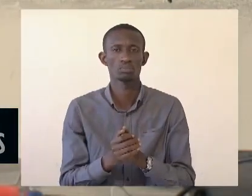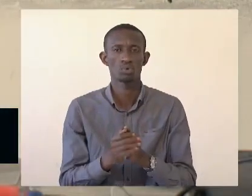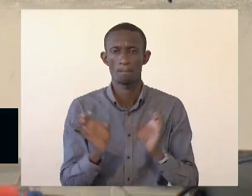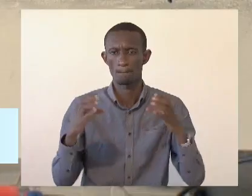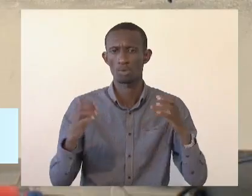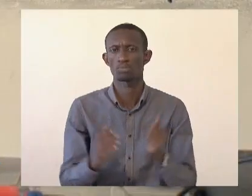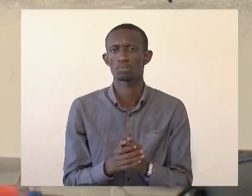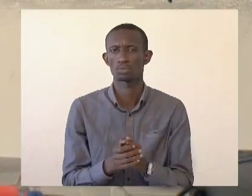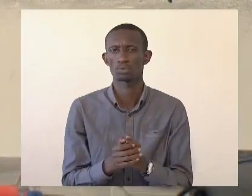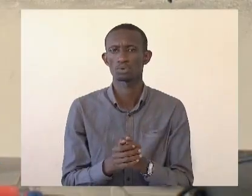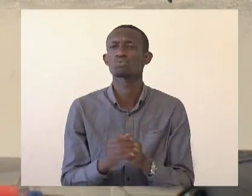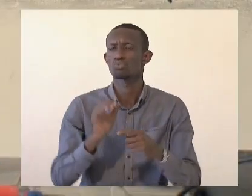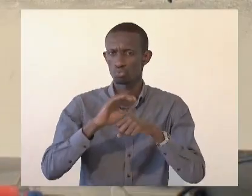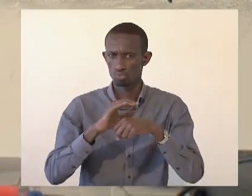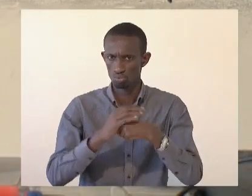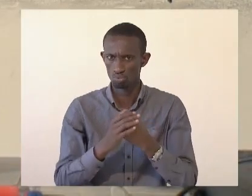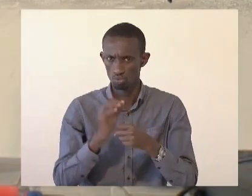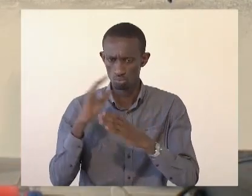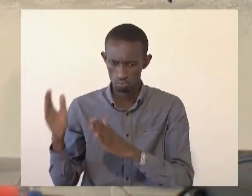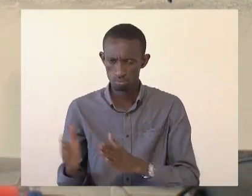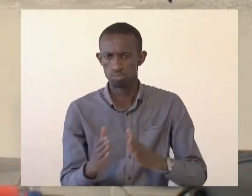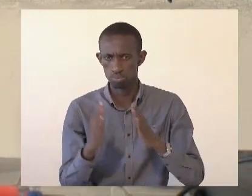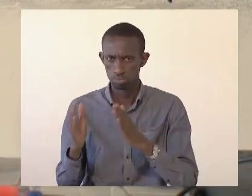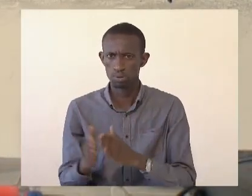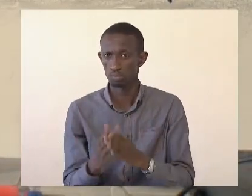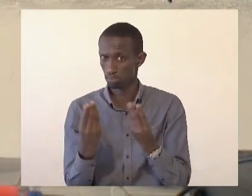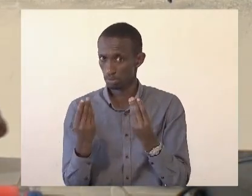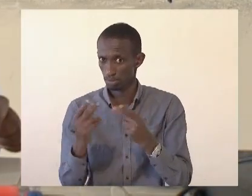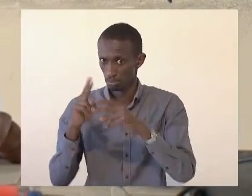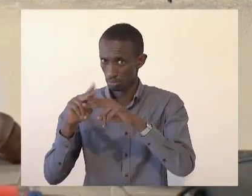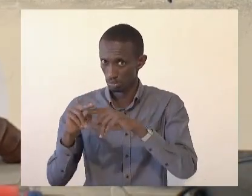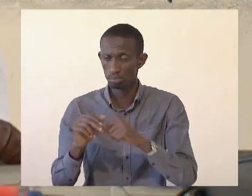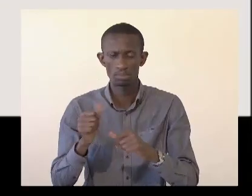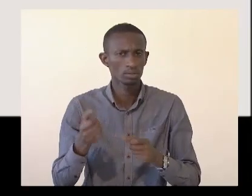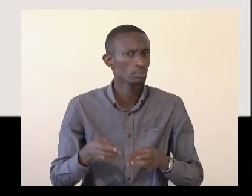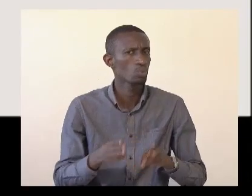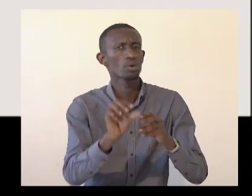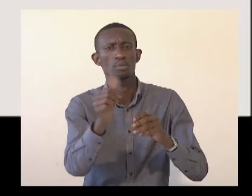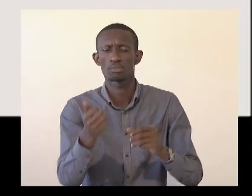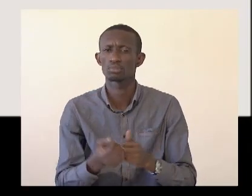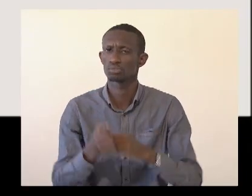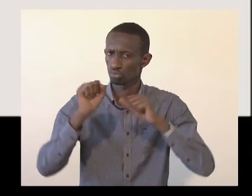one, of preparing insoluble salts. But there is another method we can use.